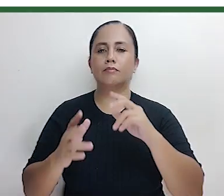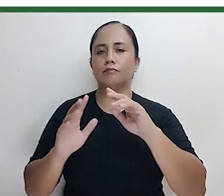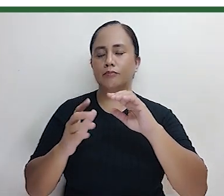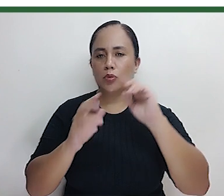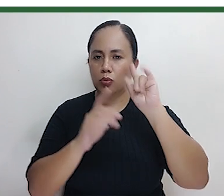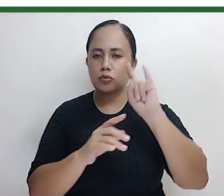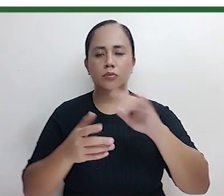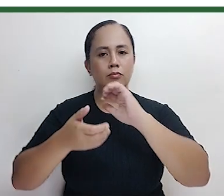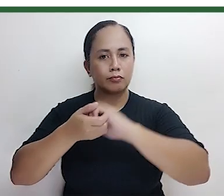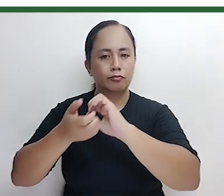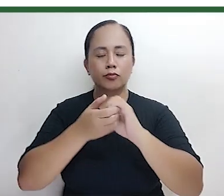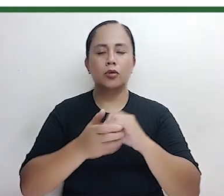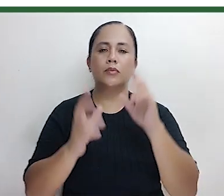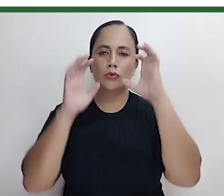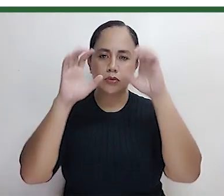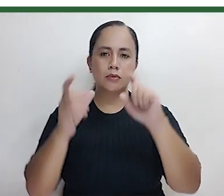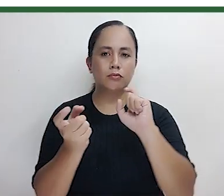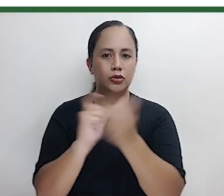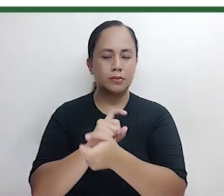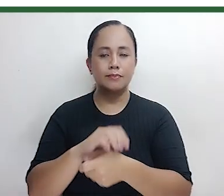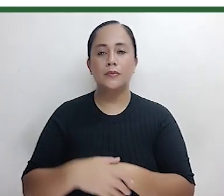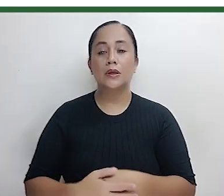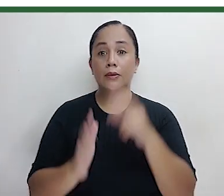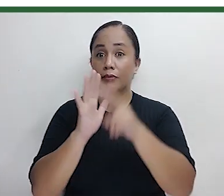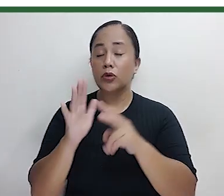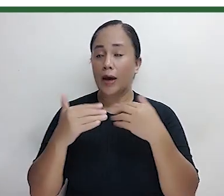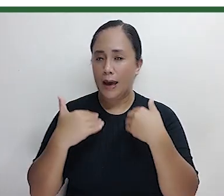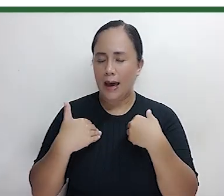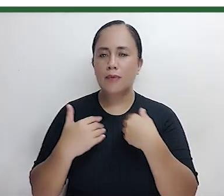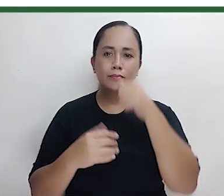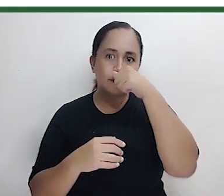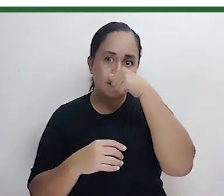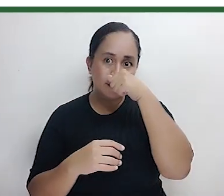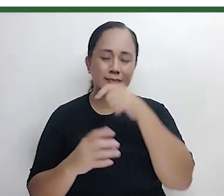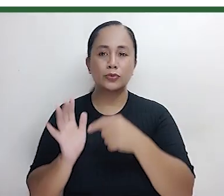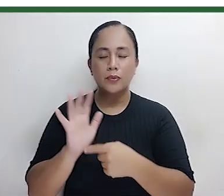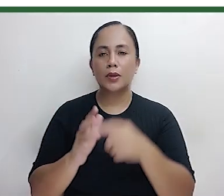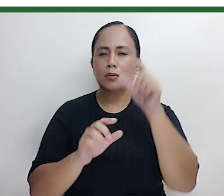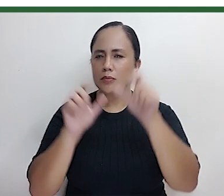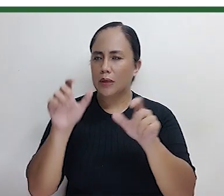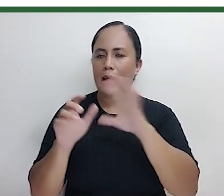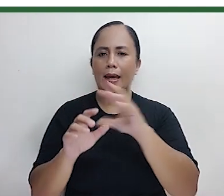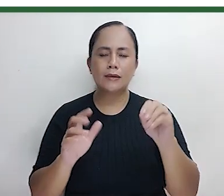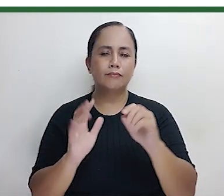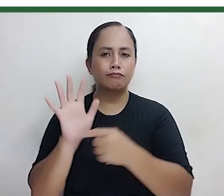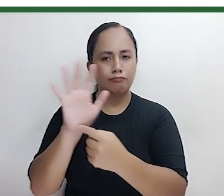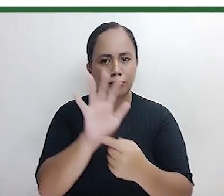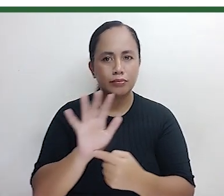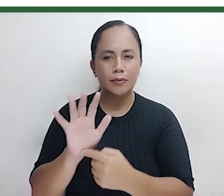of partnerships for education reforms. This video contains animated scenes, charts,